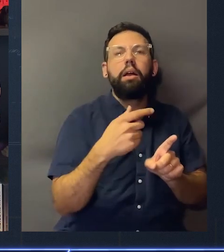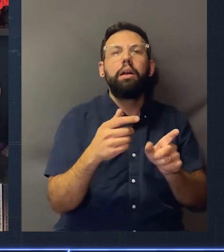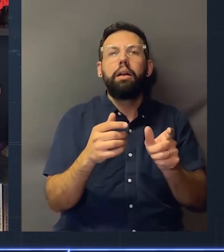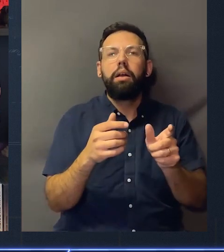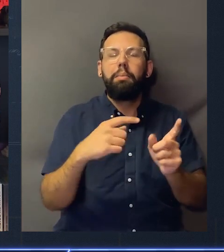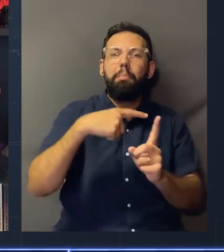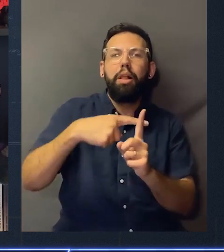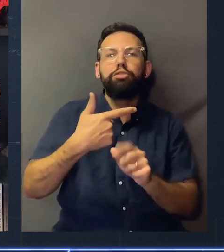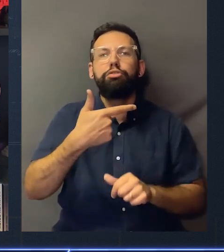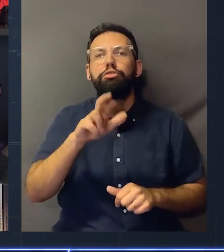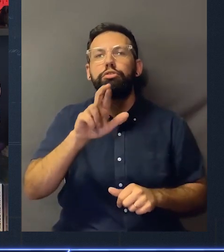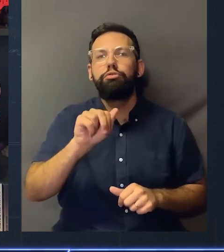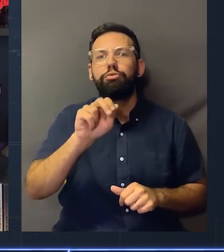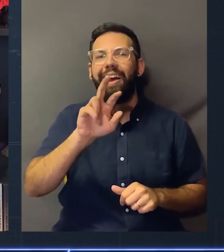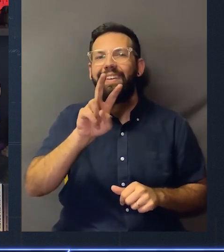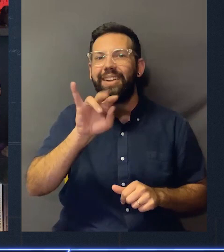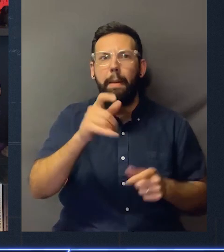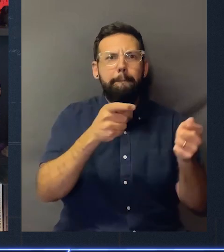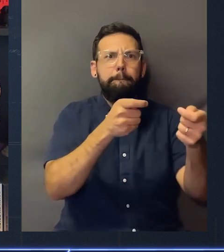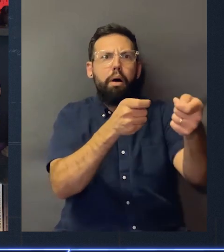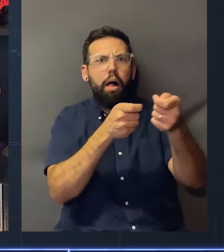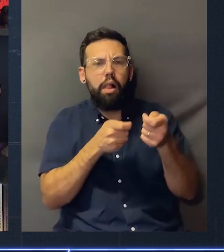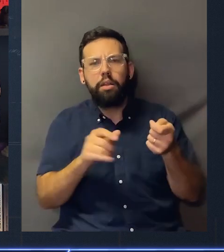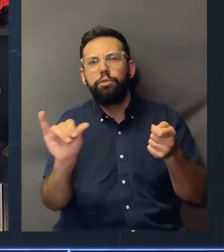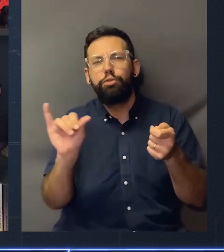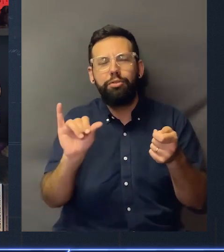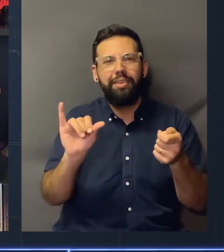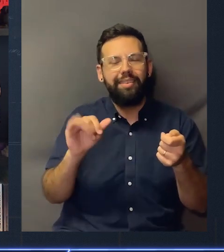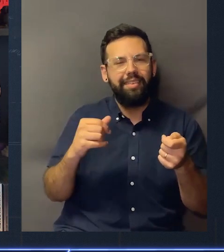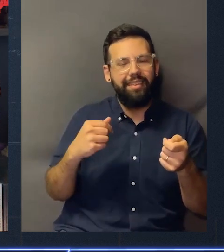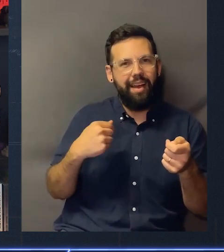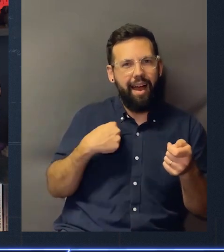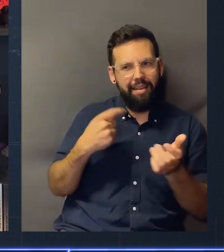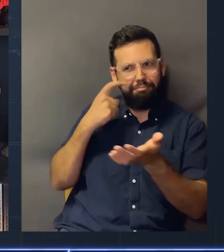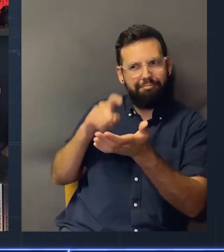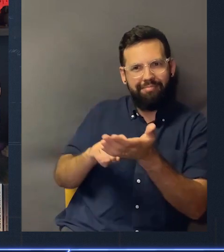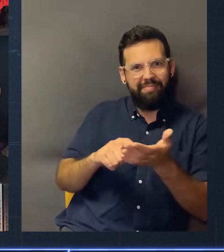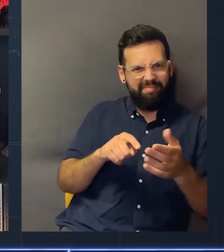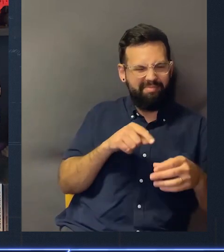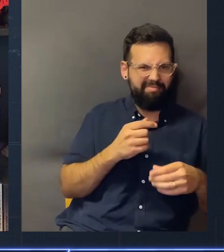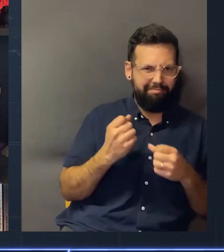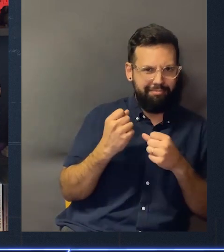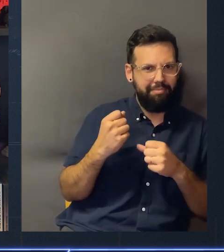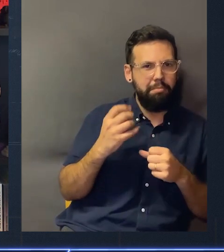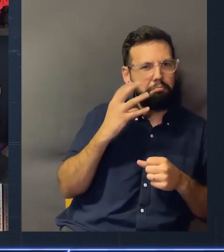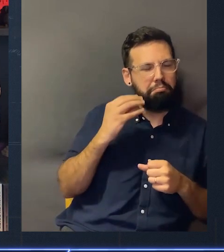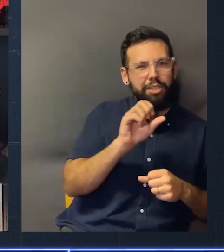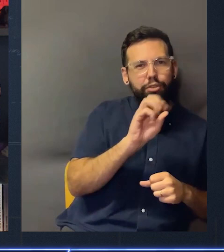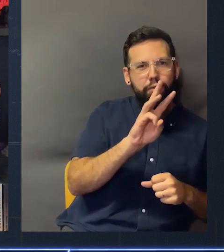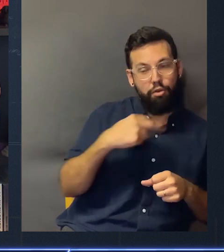And in software terms, to me, that's more of a bug than a feature, because if you're not careful, you don't manage your speed and your